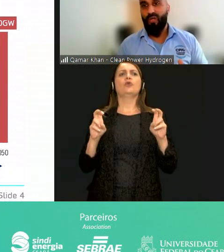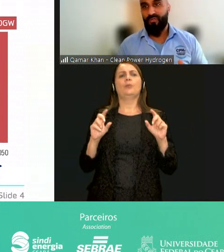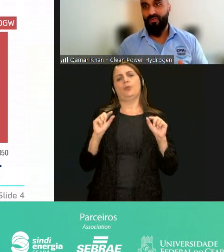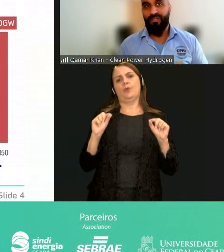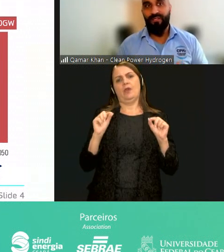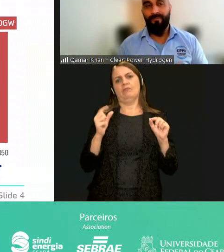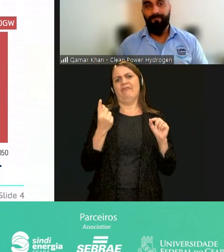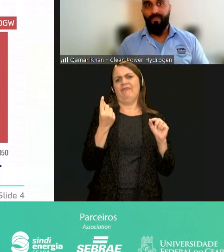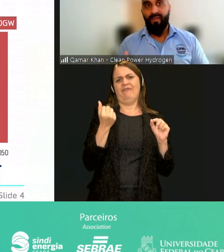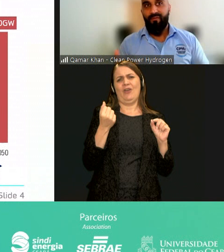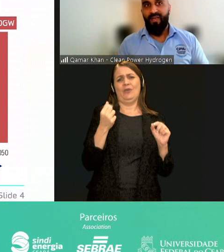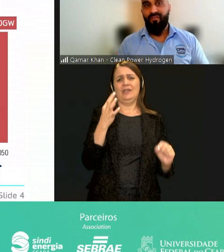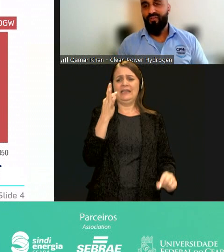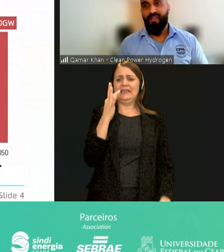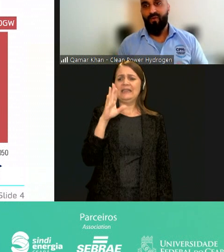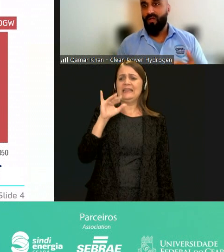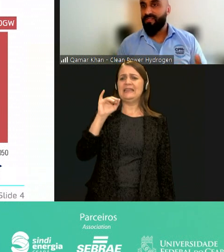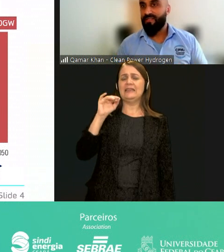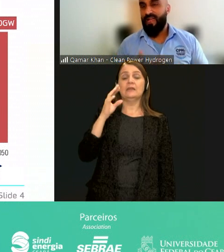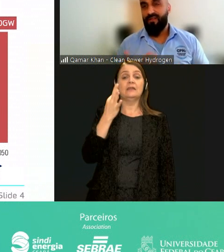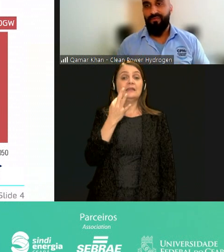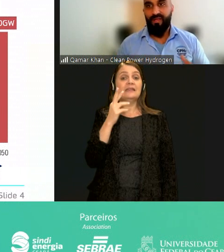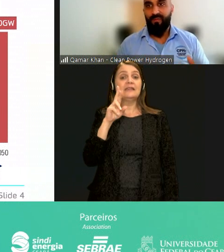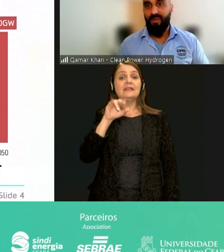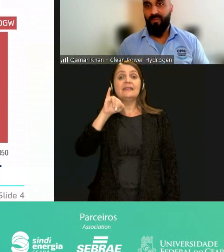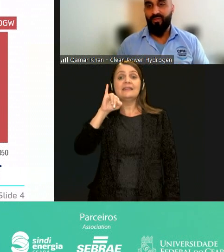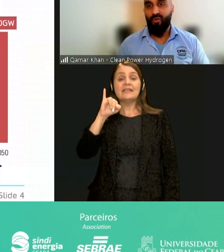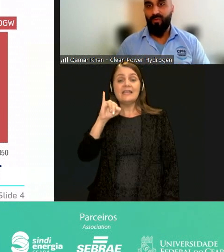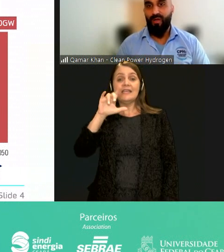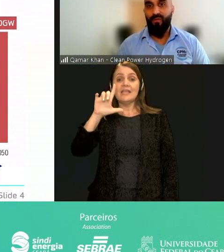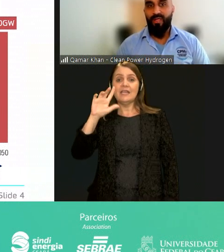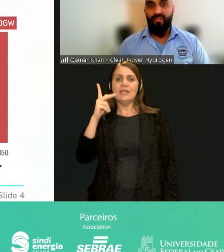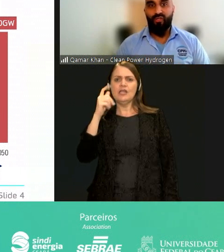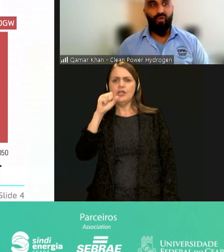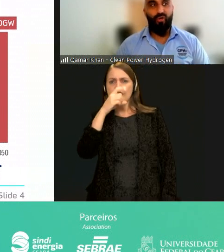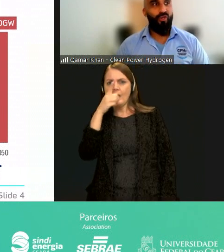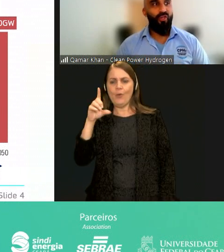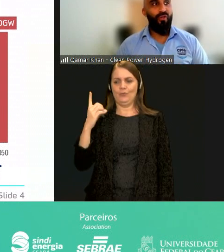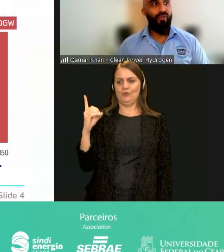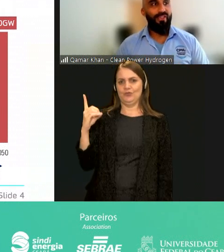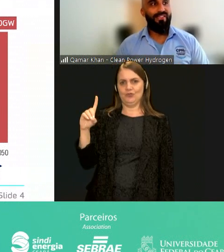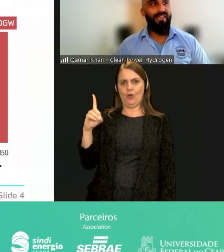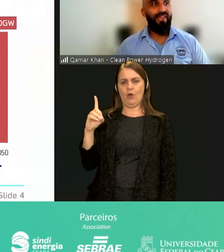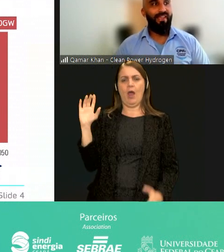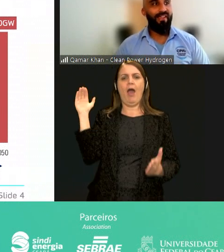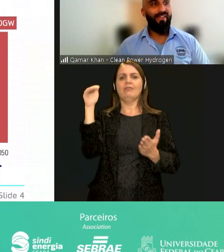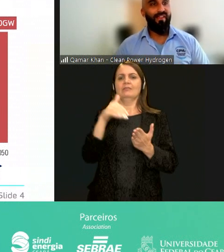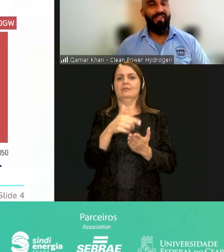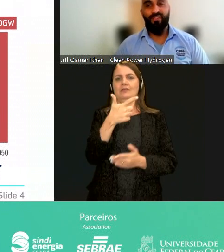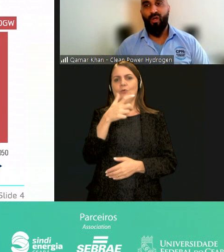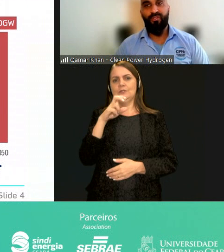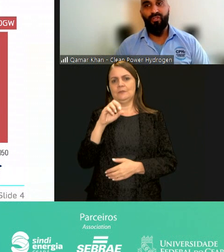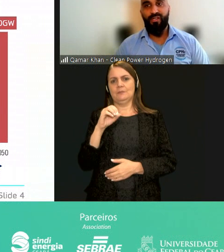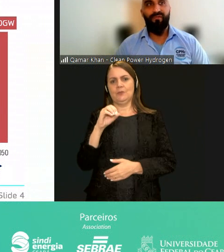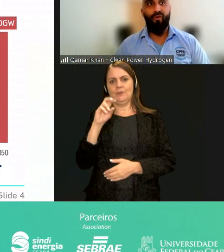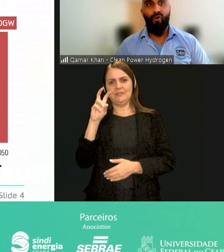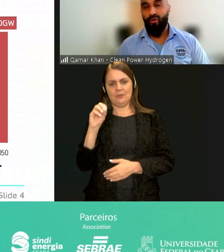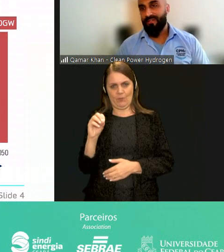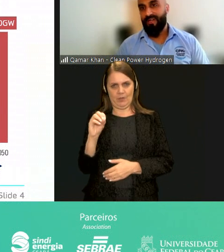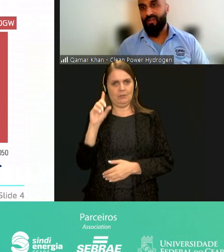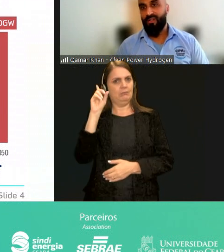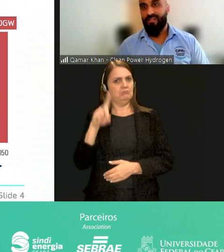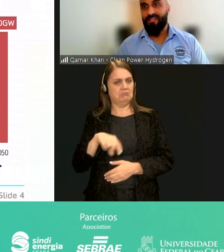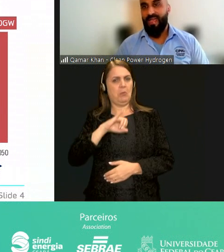huge opportunity. 500 gigawatts is the kind of figure people are talking about. So you can see there's an opportunity for